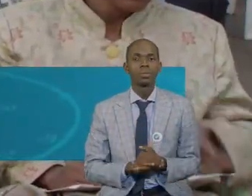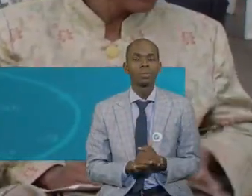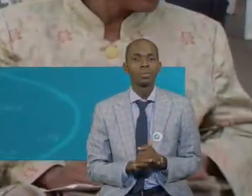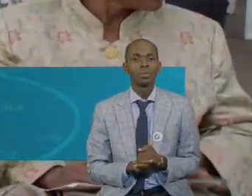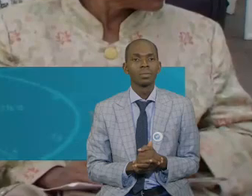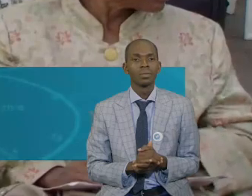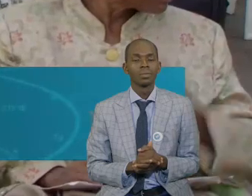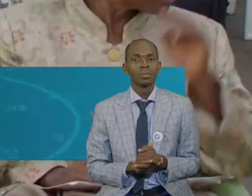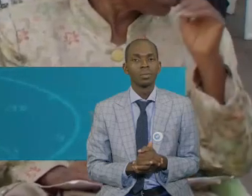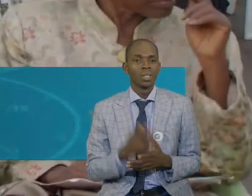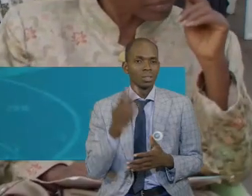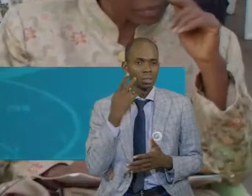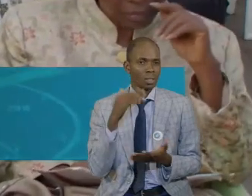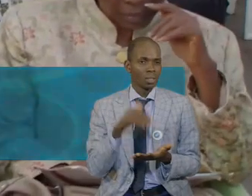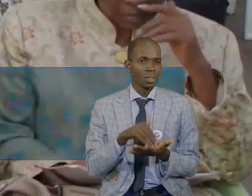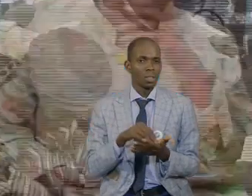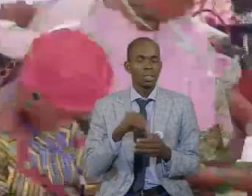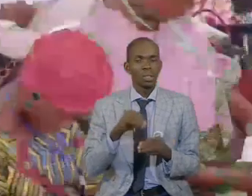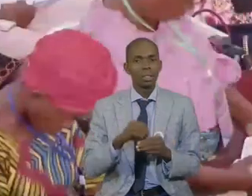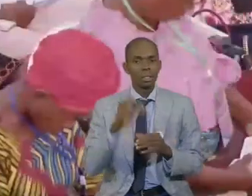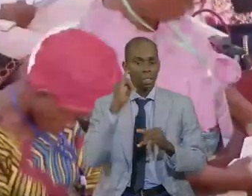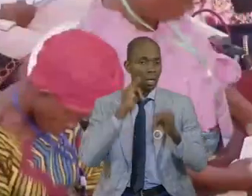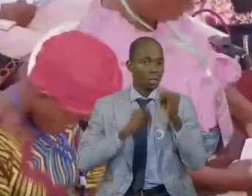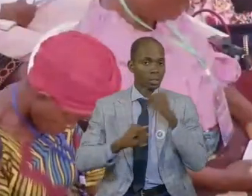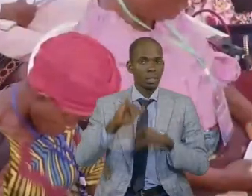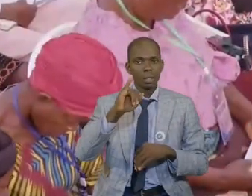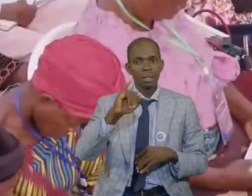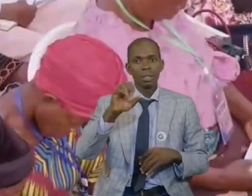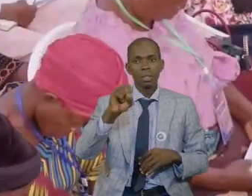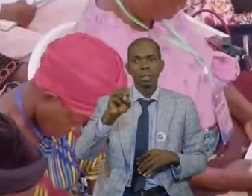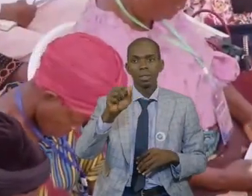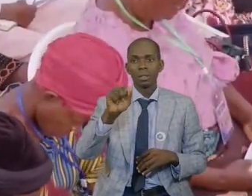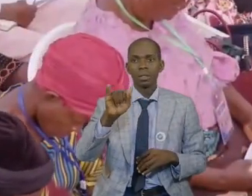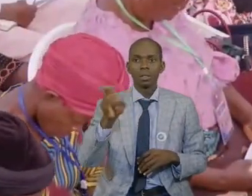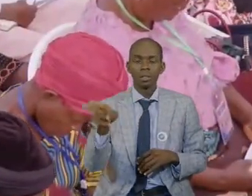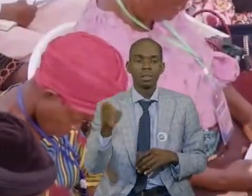Look at that again in Isaiah chapter 41, verse 10.